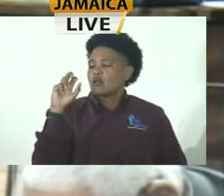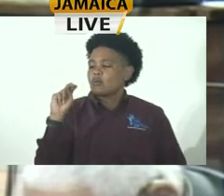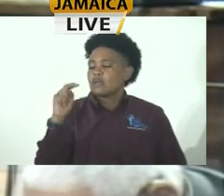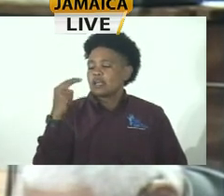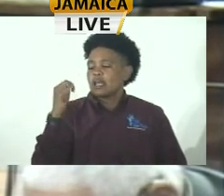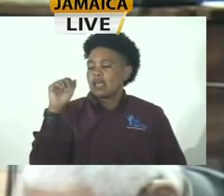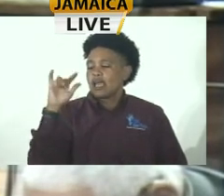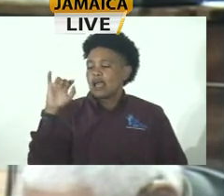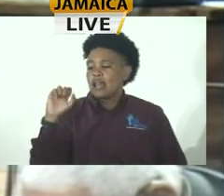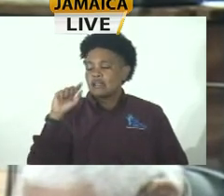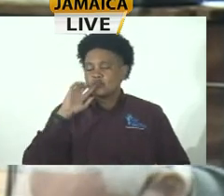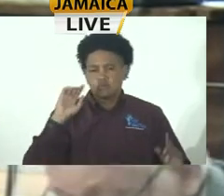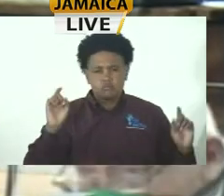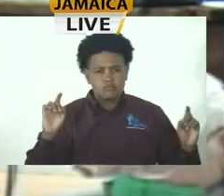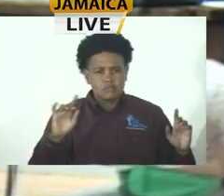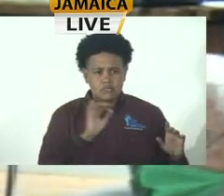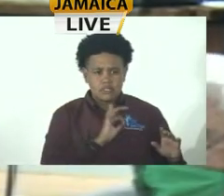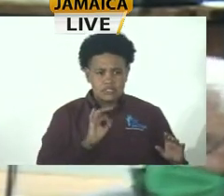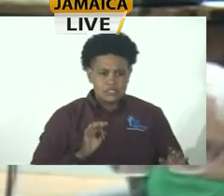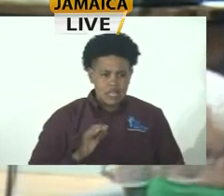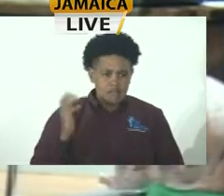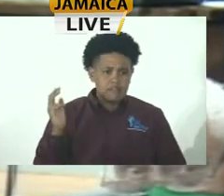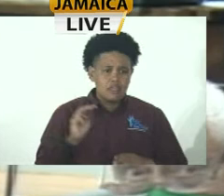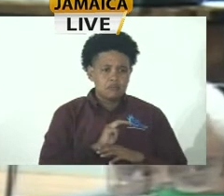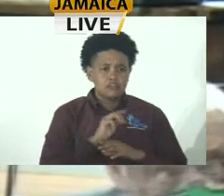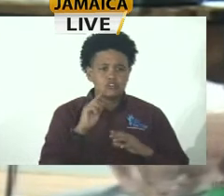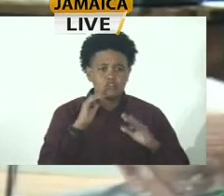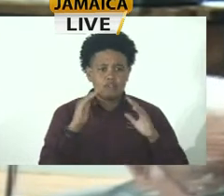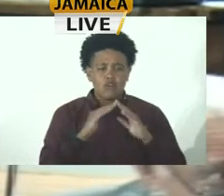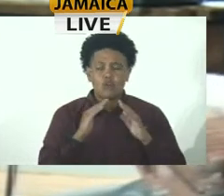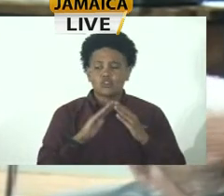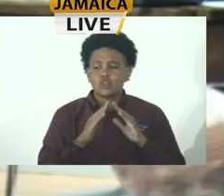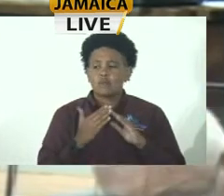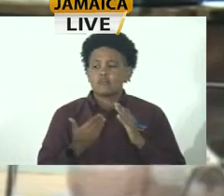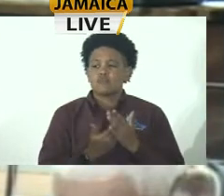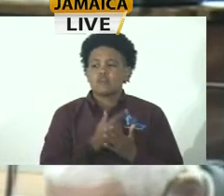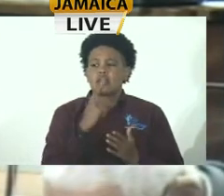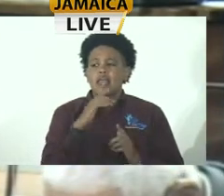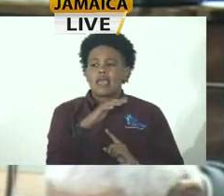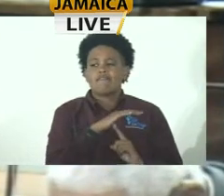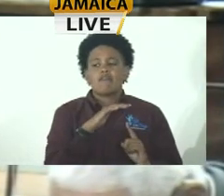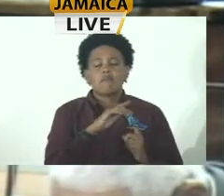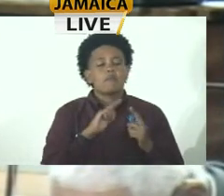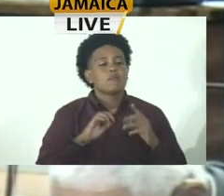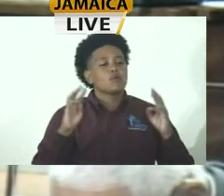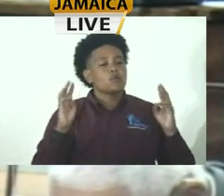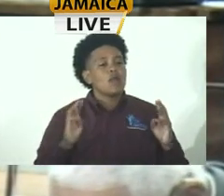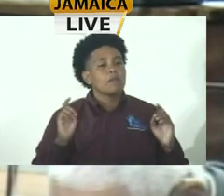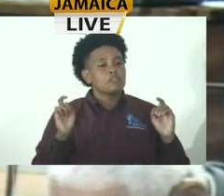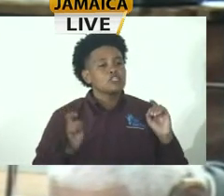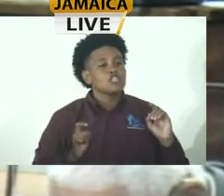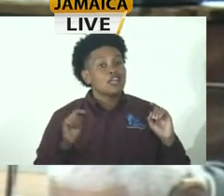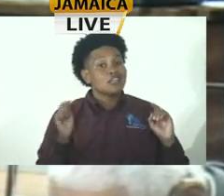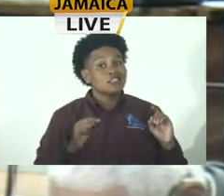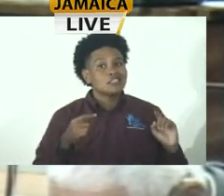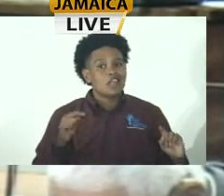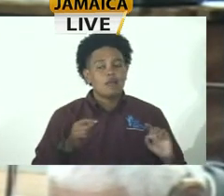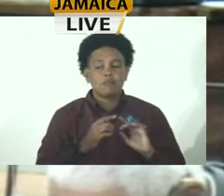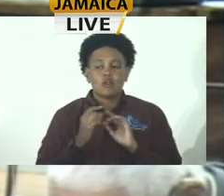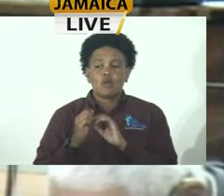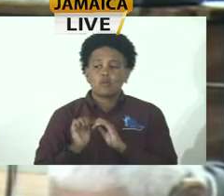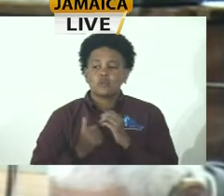who leads the hard-working staff at the ministry of housing urban renewal environment and climate change along with our